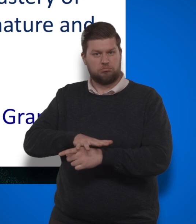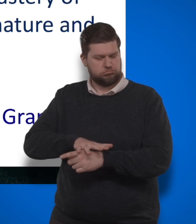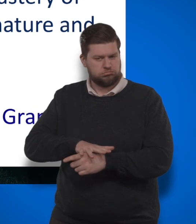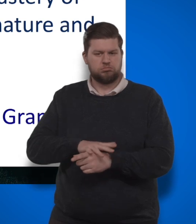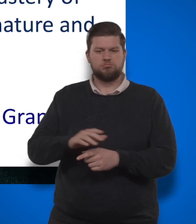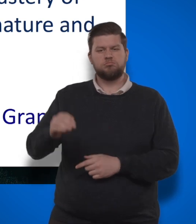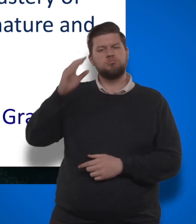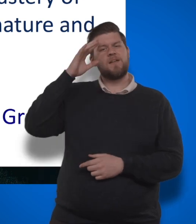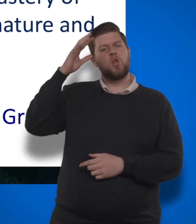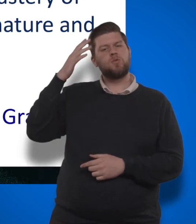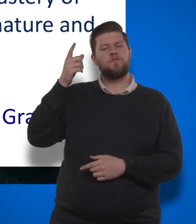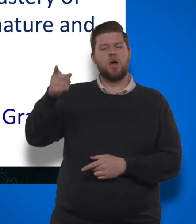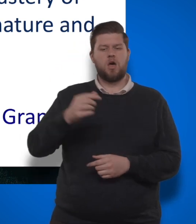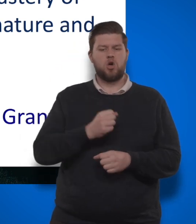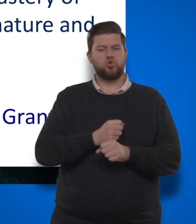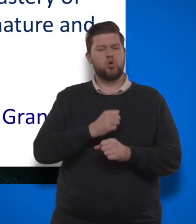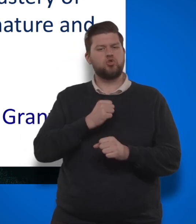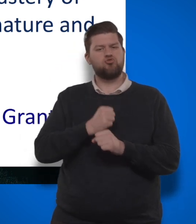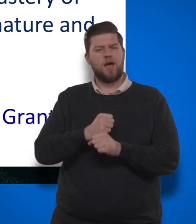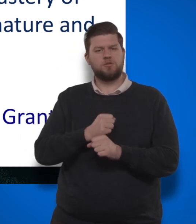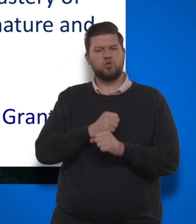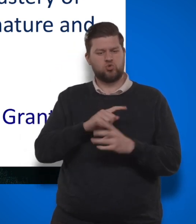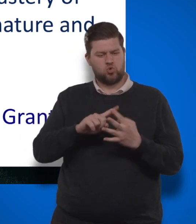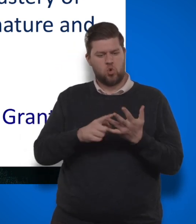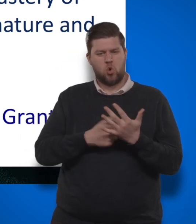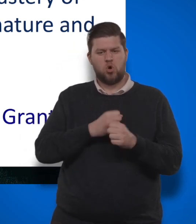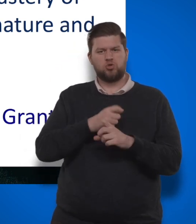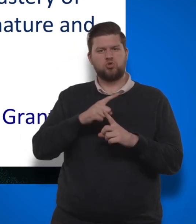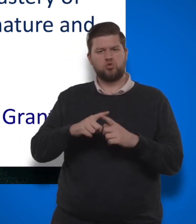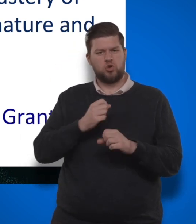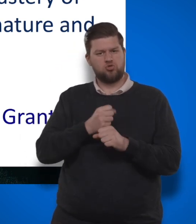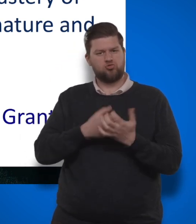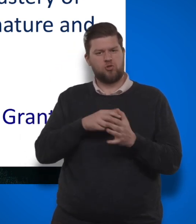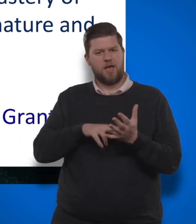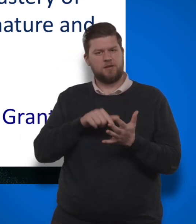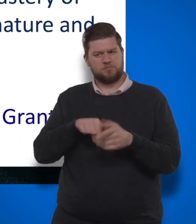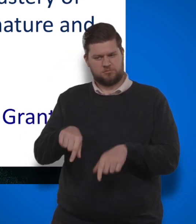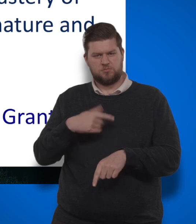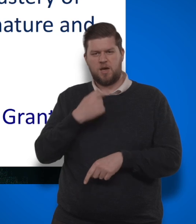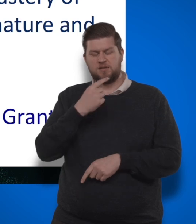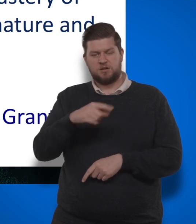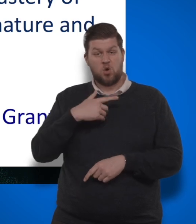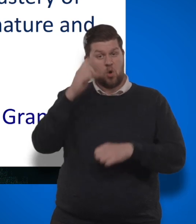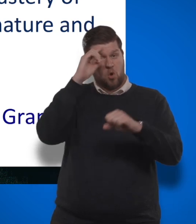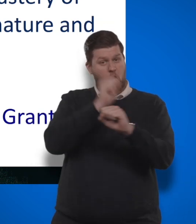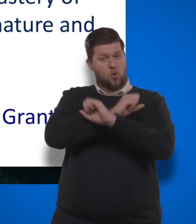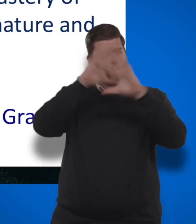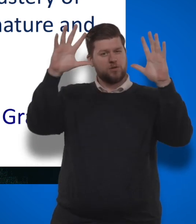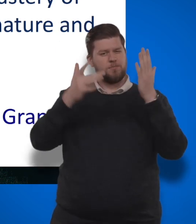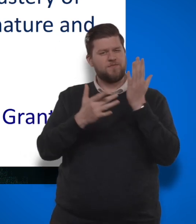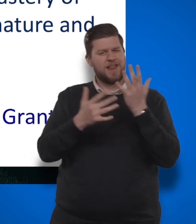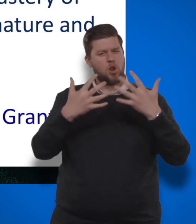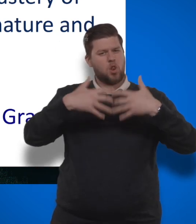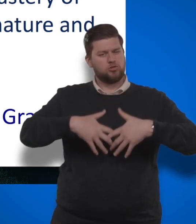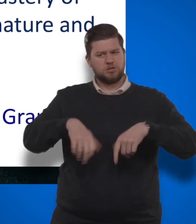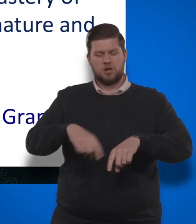pointed out that the very concept of technology is a much more profound and complex thing than we often think.